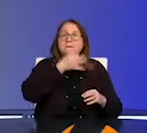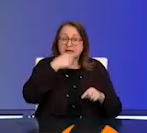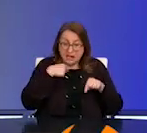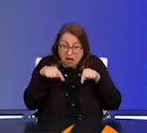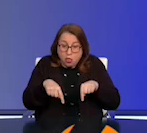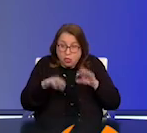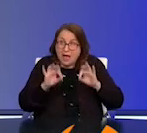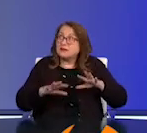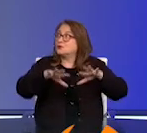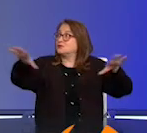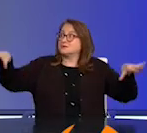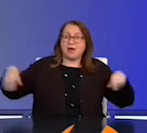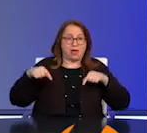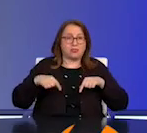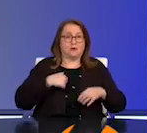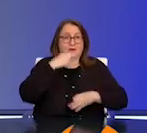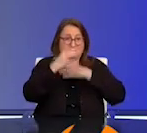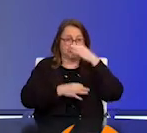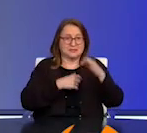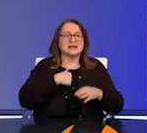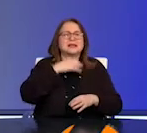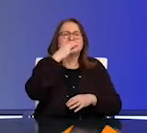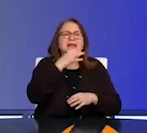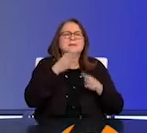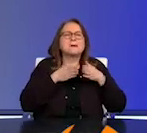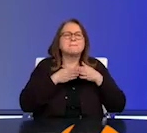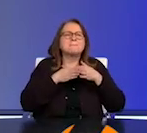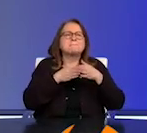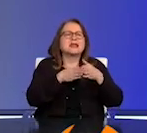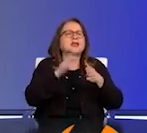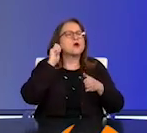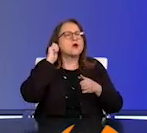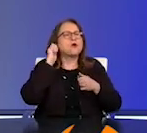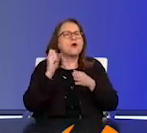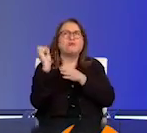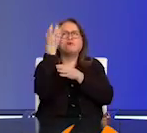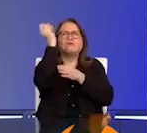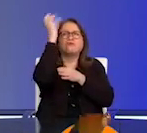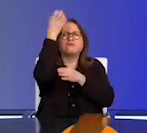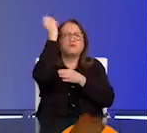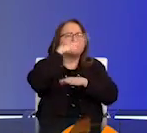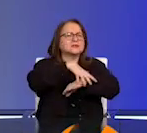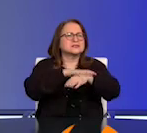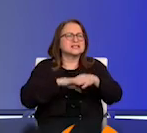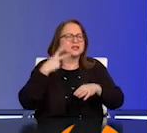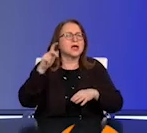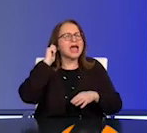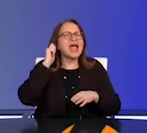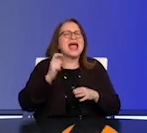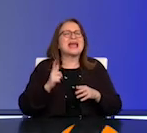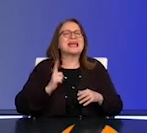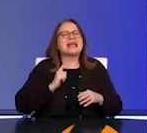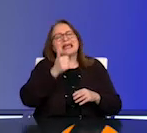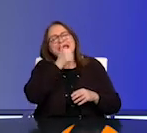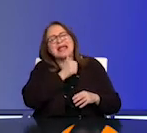I told the story of the steam-powered warship Carteria, commissioned from an English shipyard